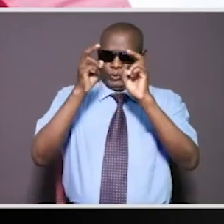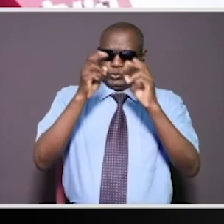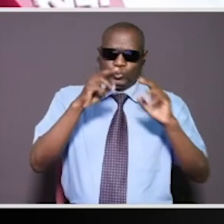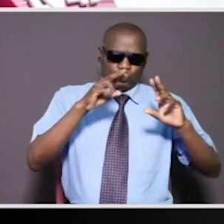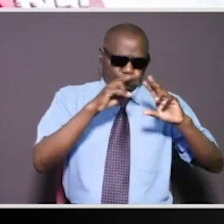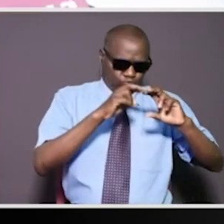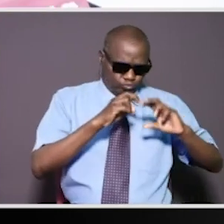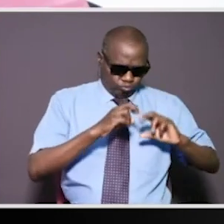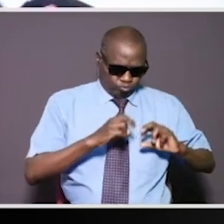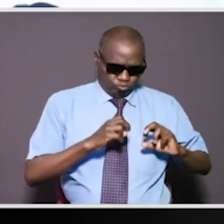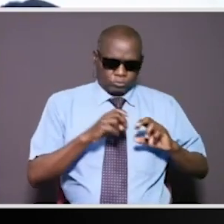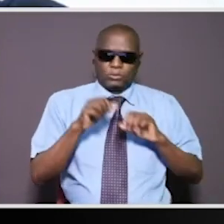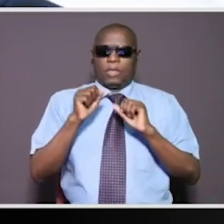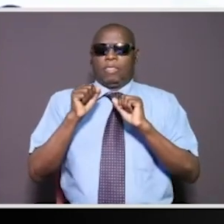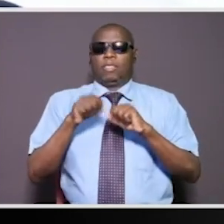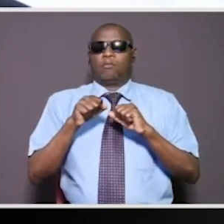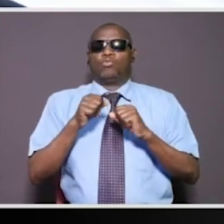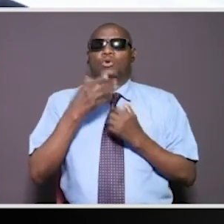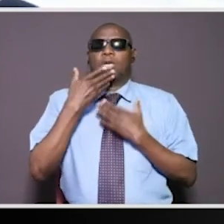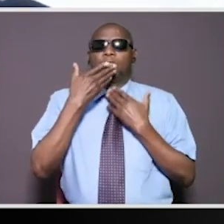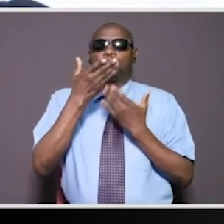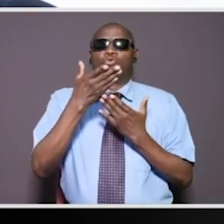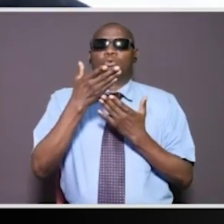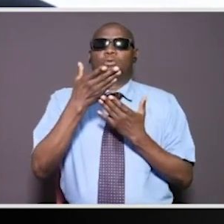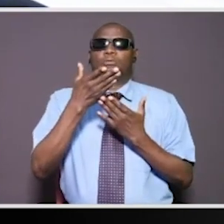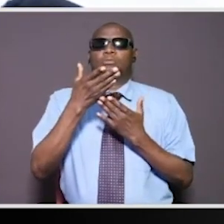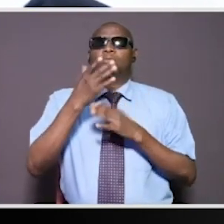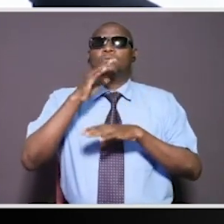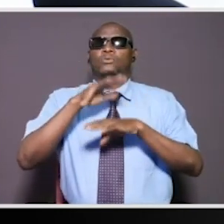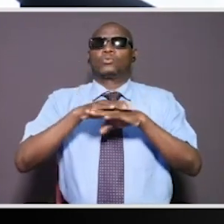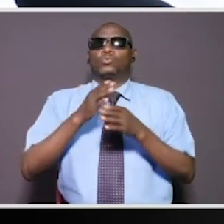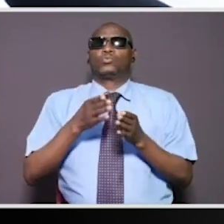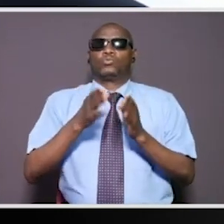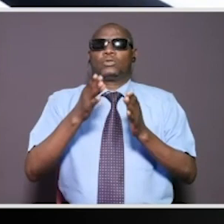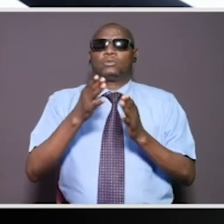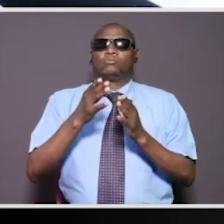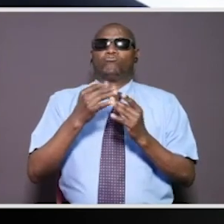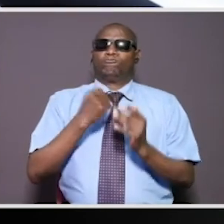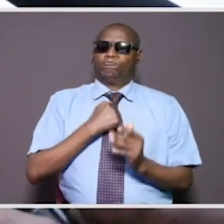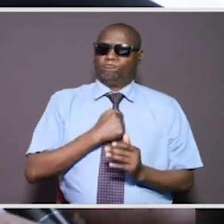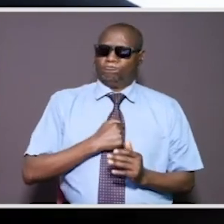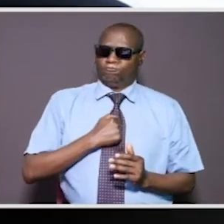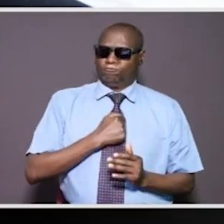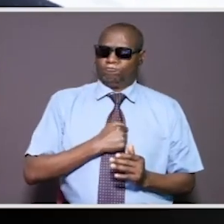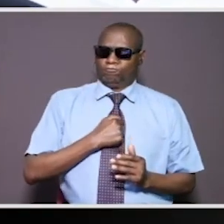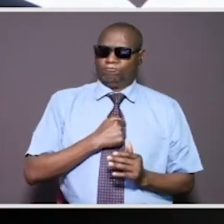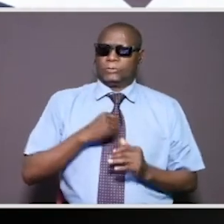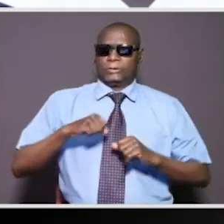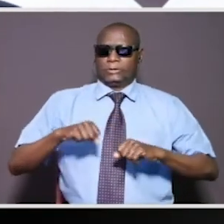respond appropriately. We convey the apologies of the